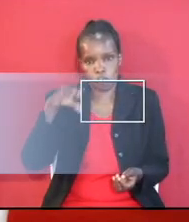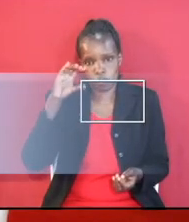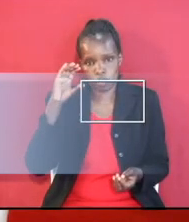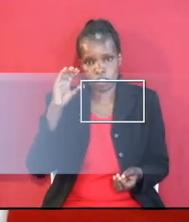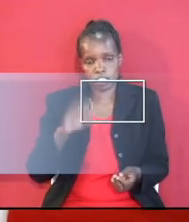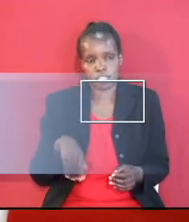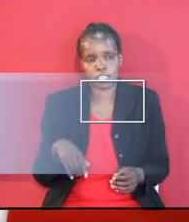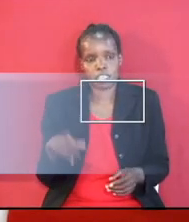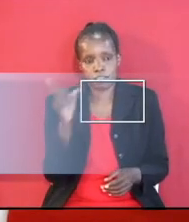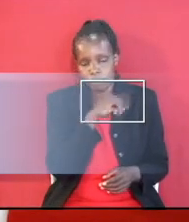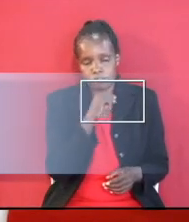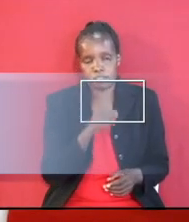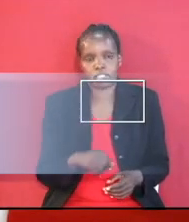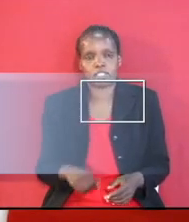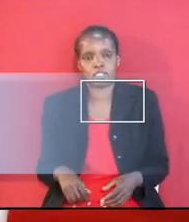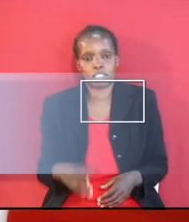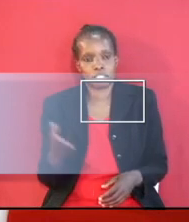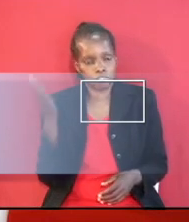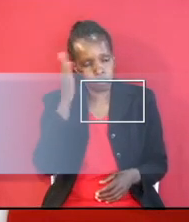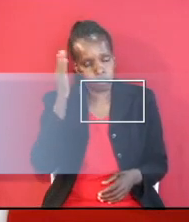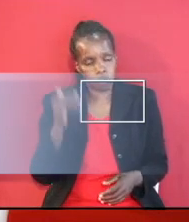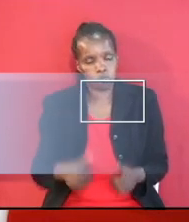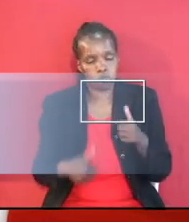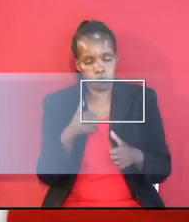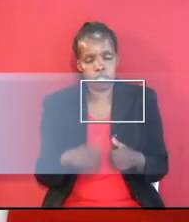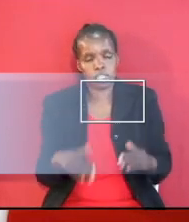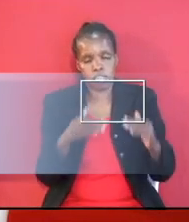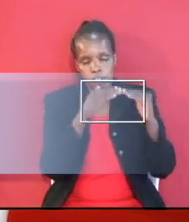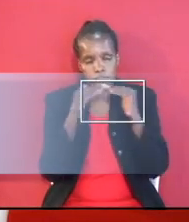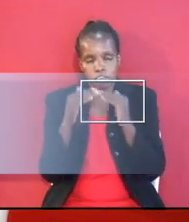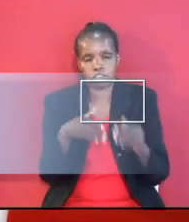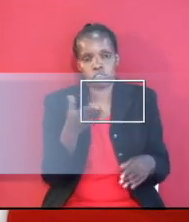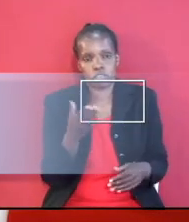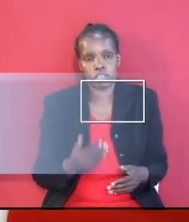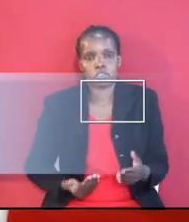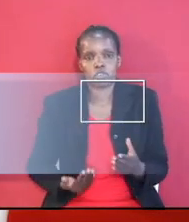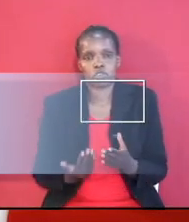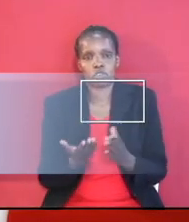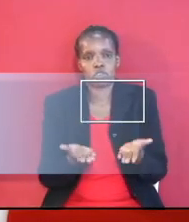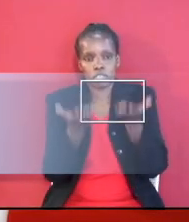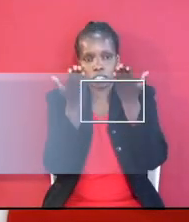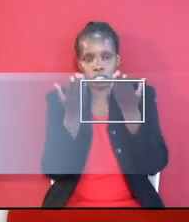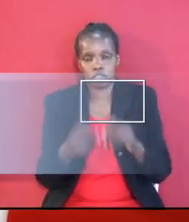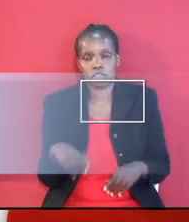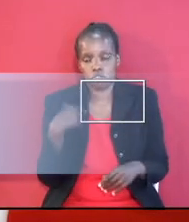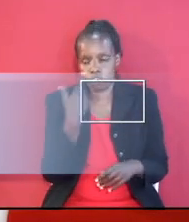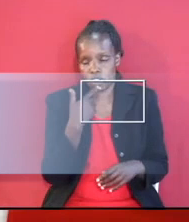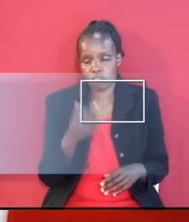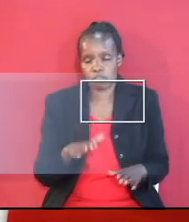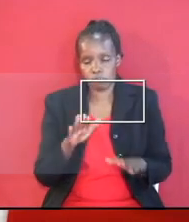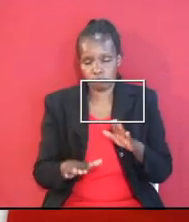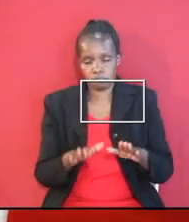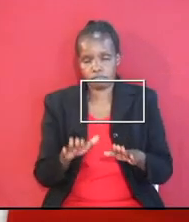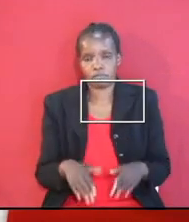the end of the day, you can be able to determine which level are you. Are you progressing? Are you stagnating? Are you mark